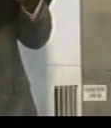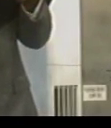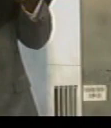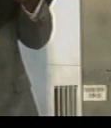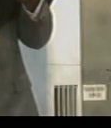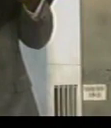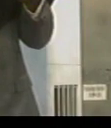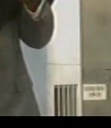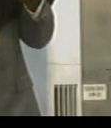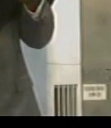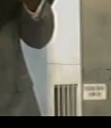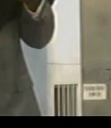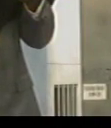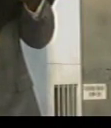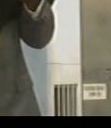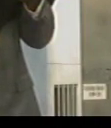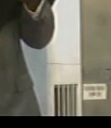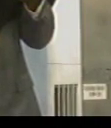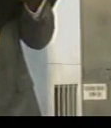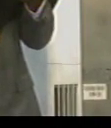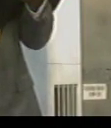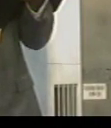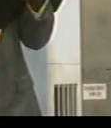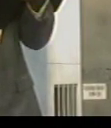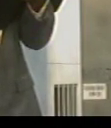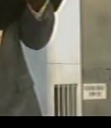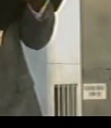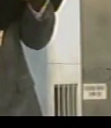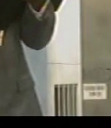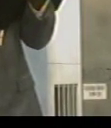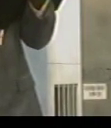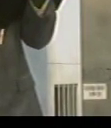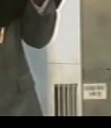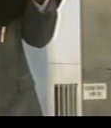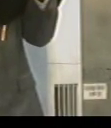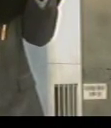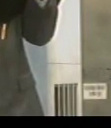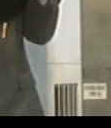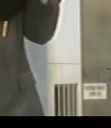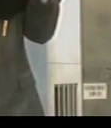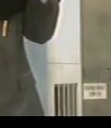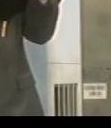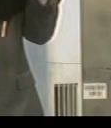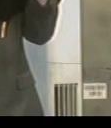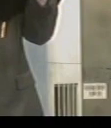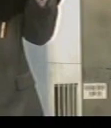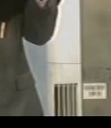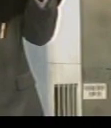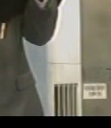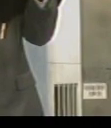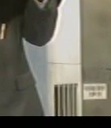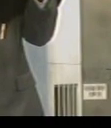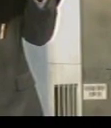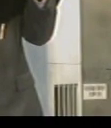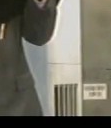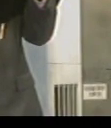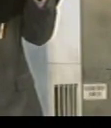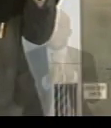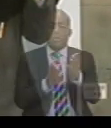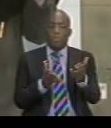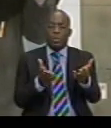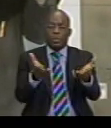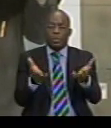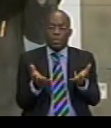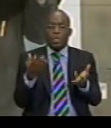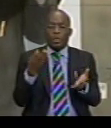le vœu de mon cœur et ma prière my desire and my prayer c'est qu'ils soient sauvés. For them is that they will be